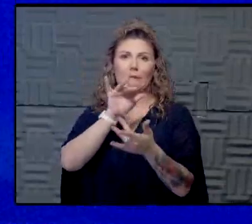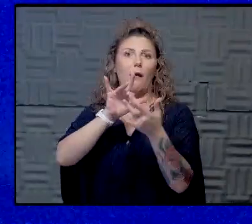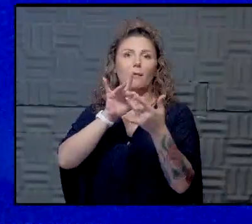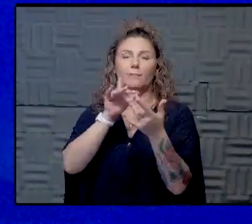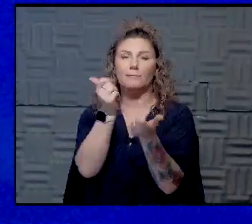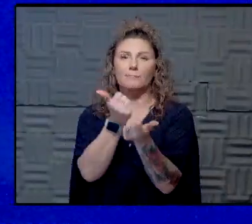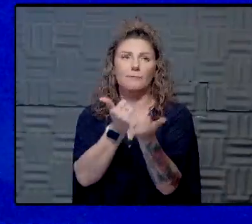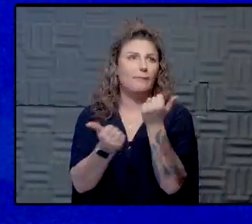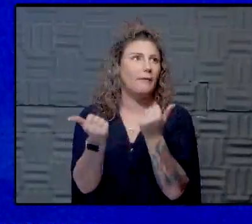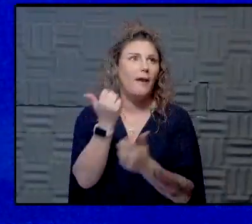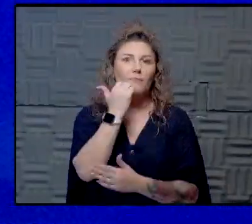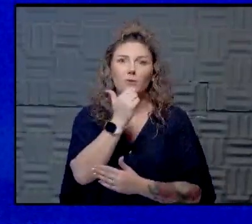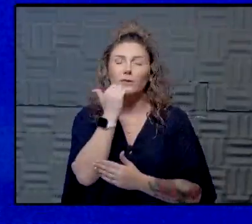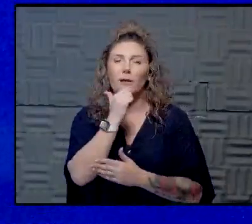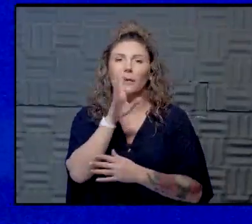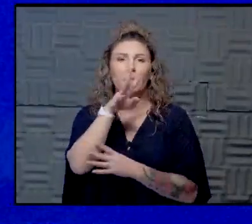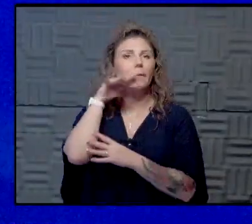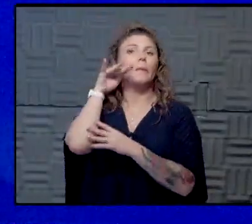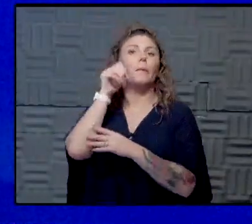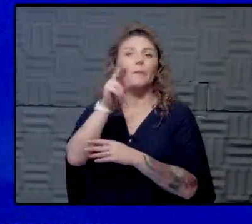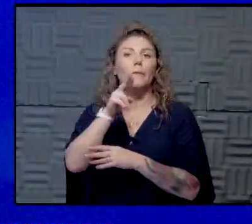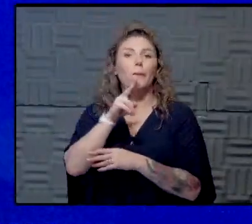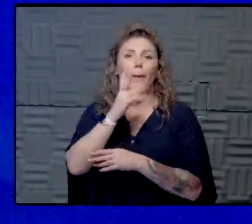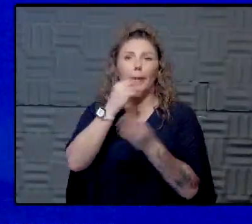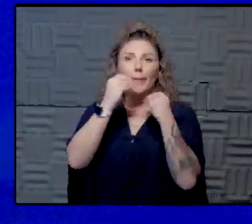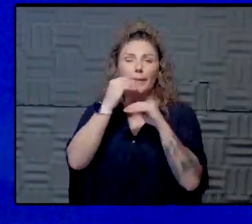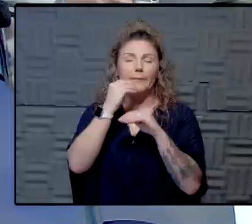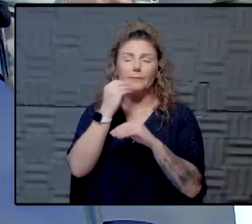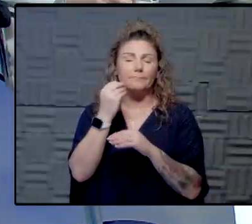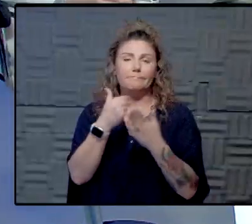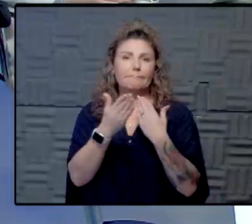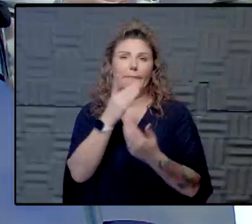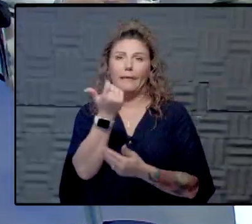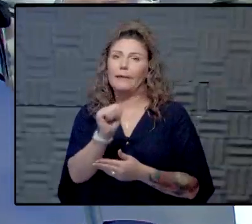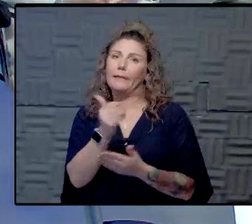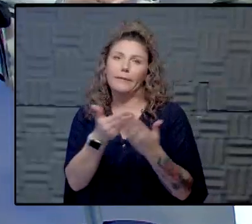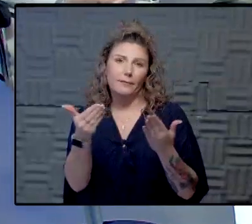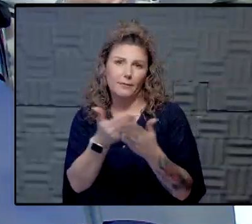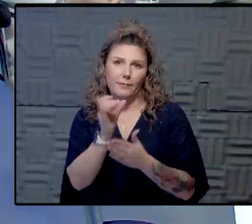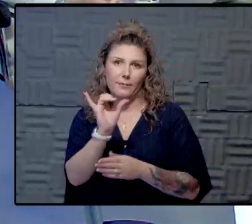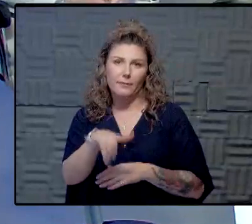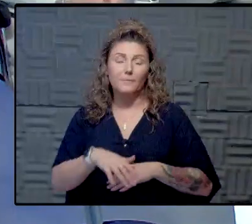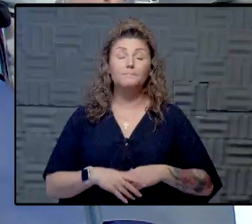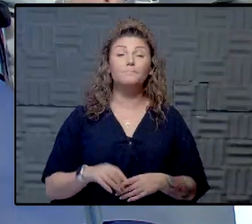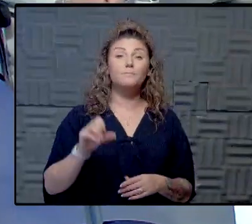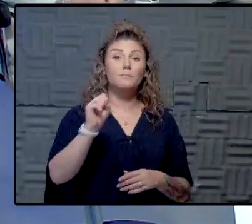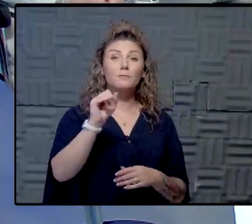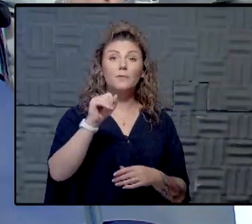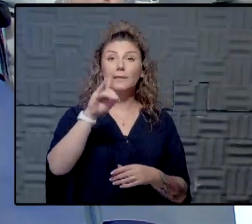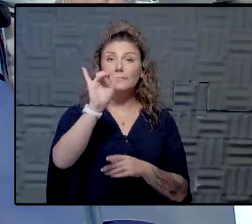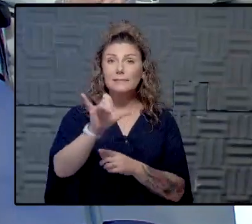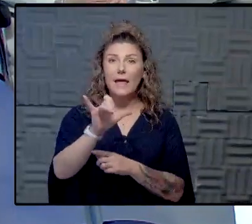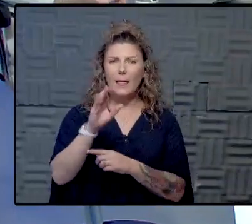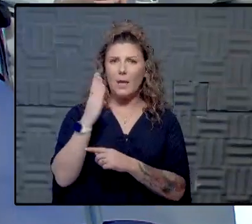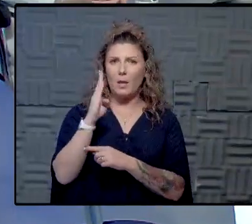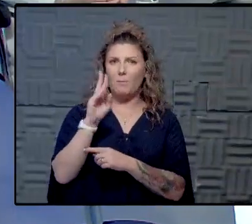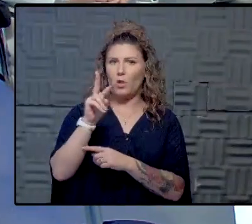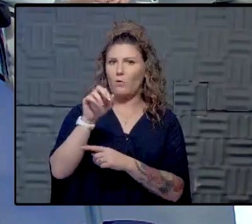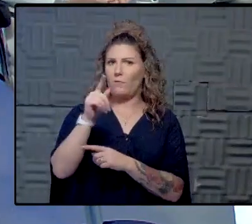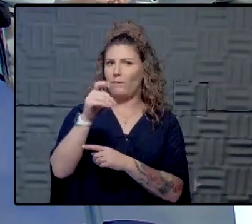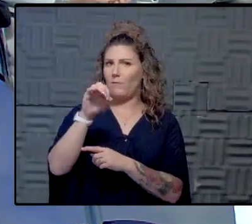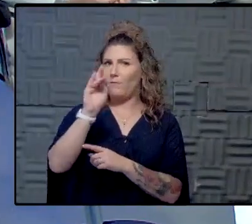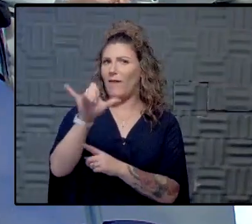either inhaling, ingesting, anything like that. So. Okay, Sally writes that in Blue Valley,